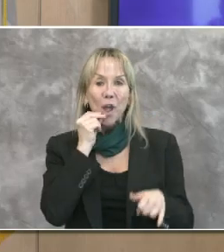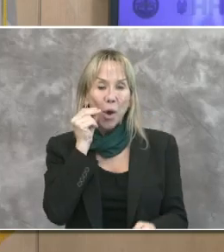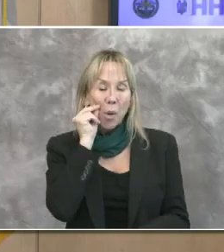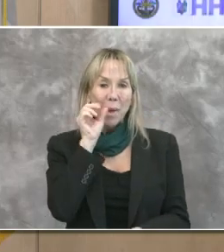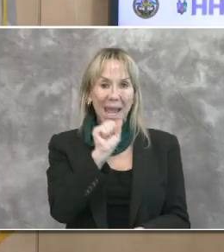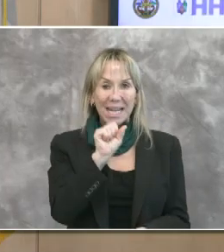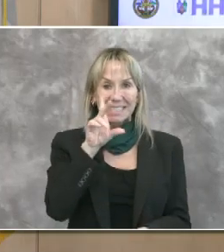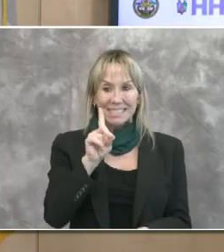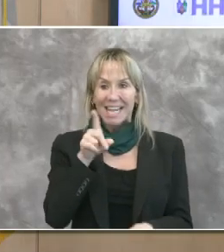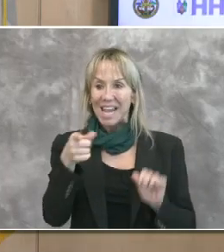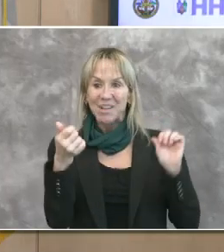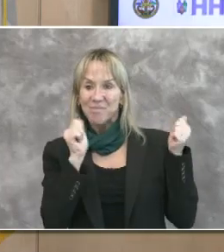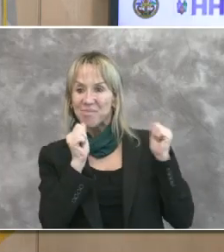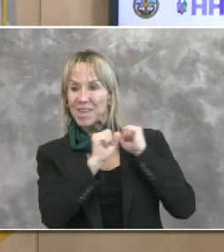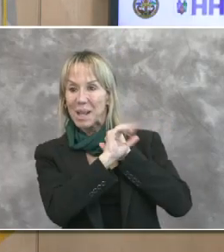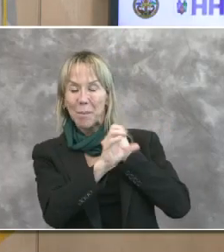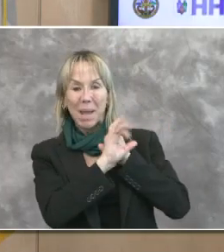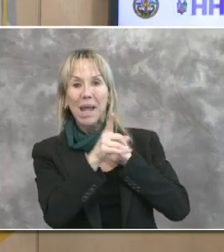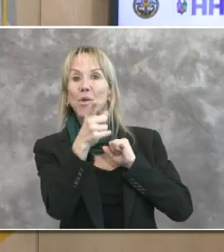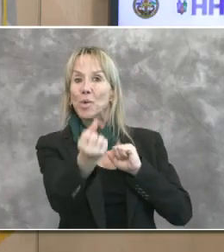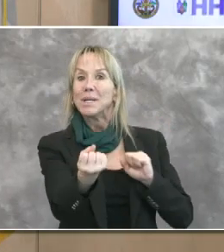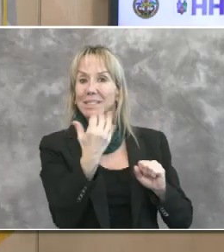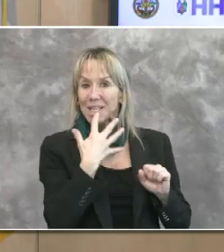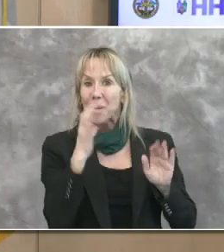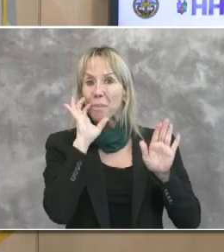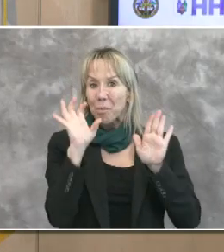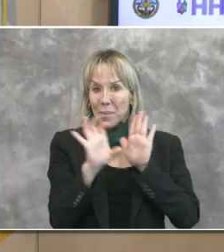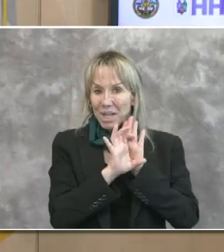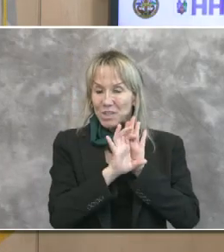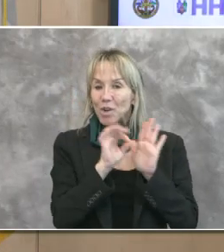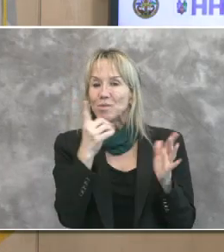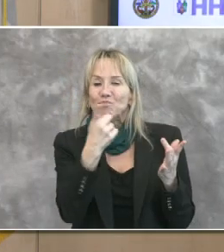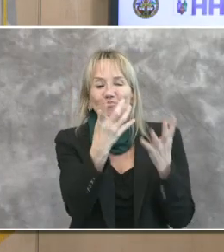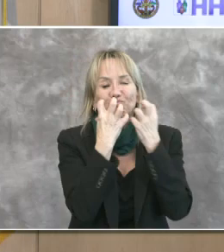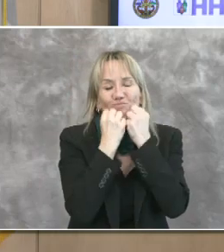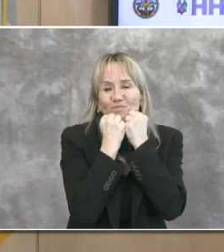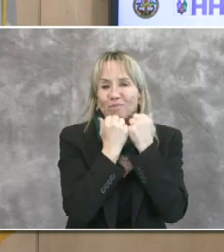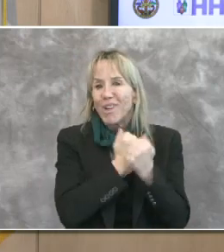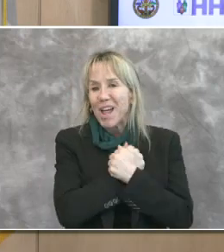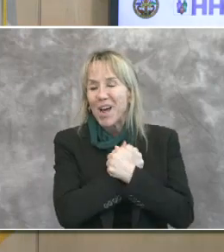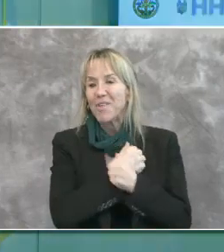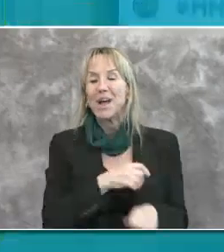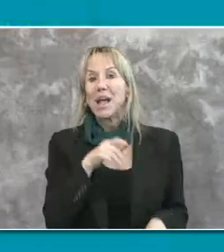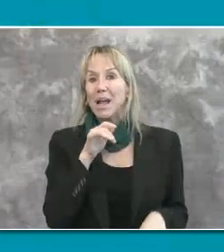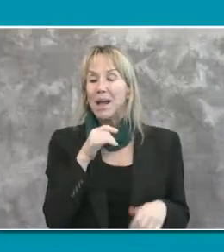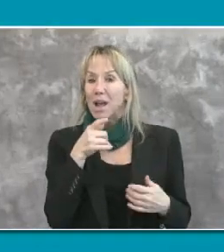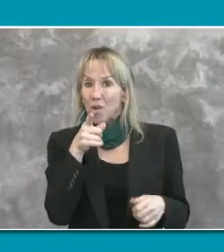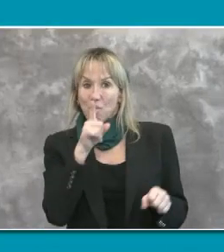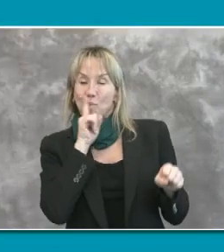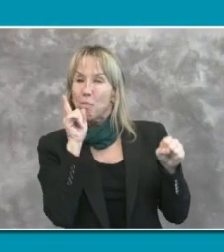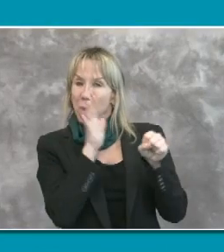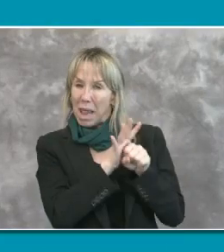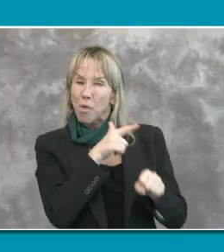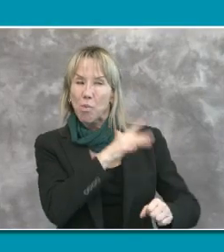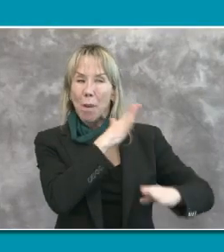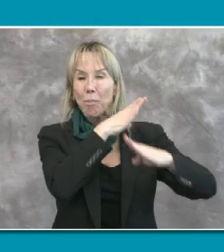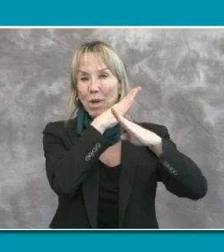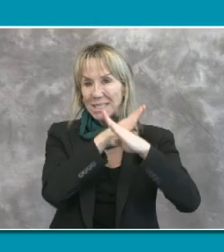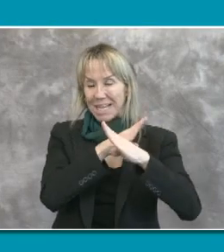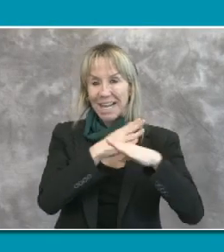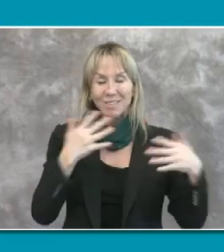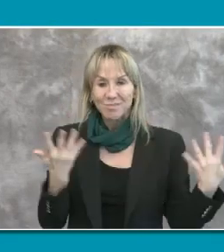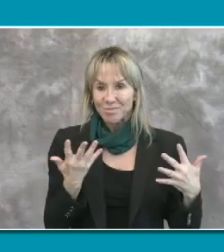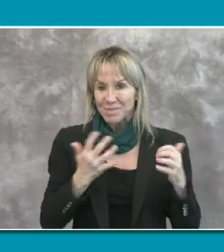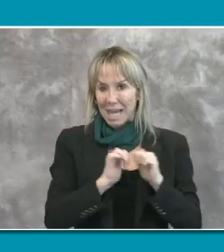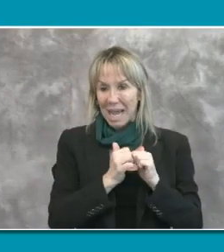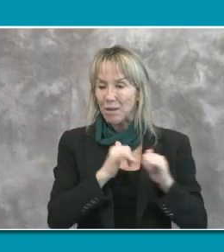#StayHomeSD campaign. Send us a photo of a loved one you've pledged to protect by following a simple request